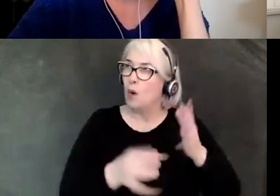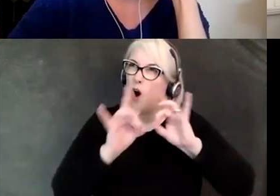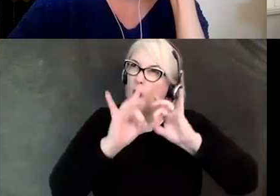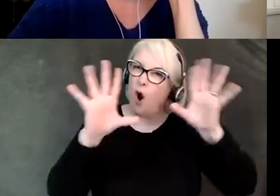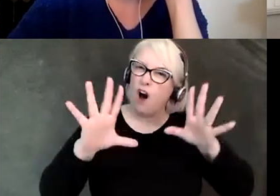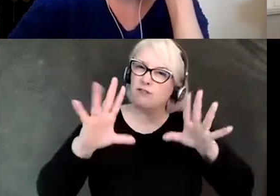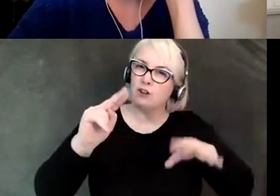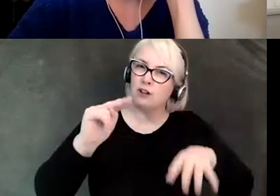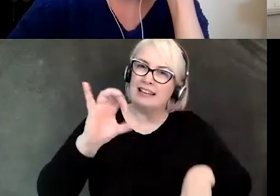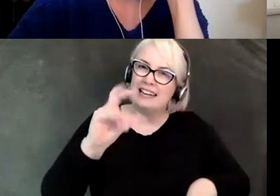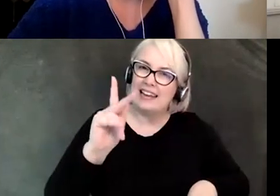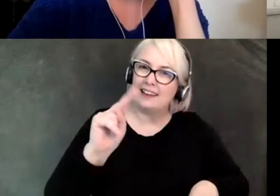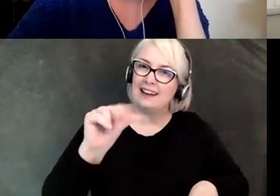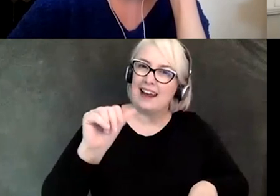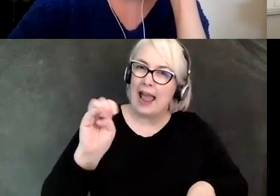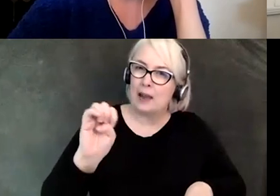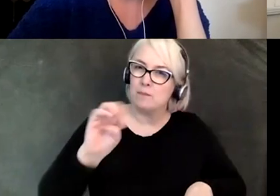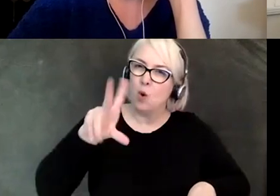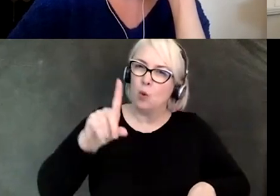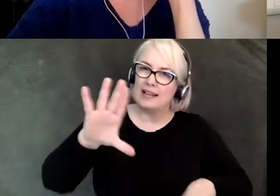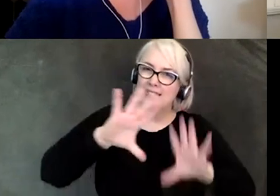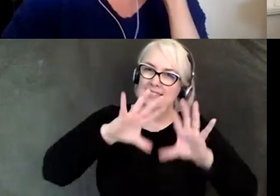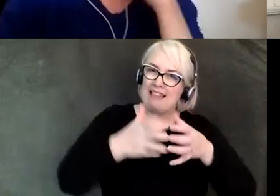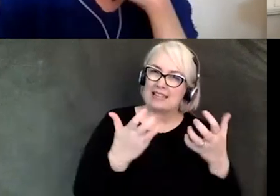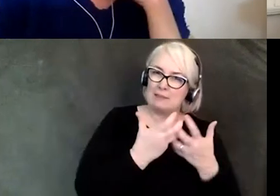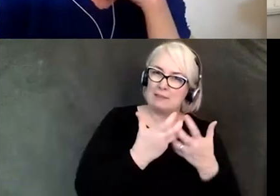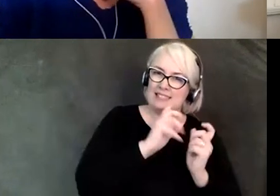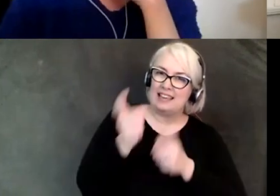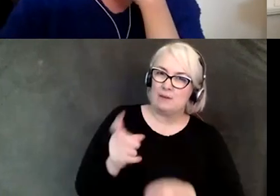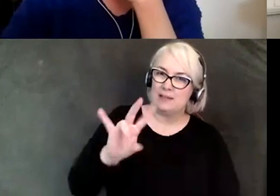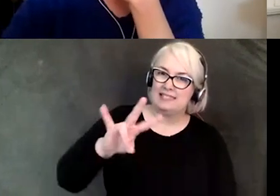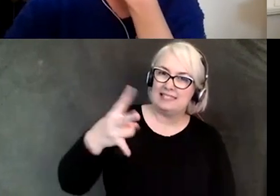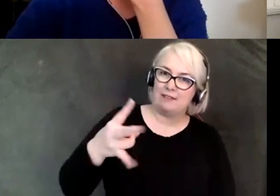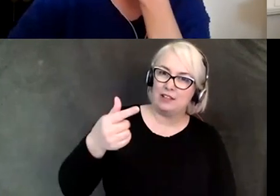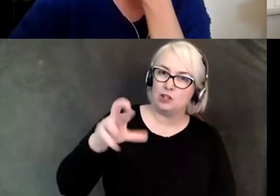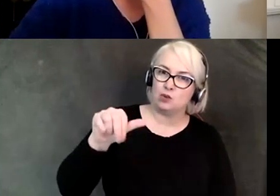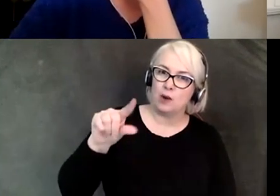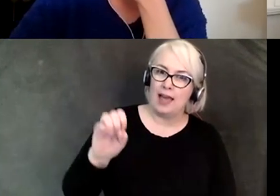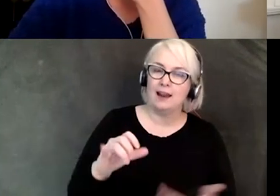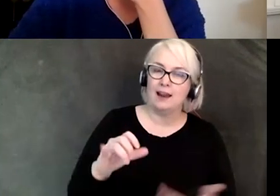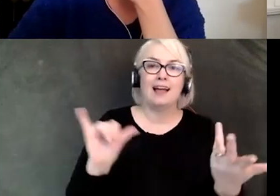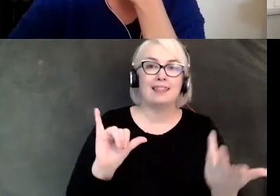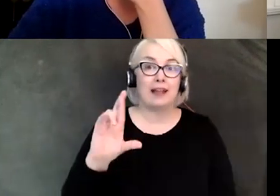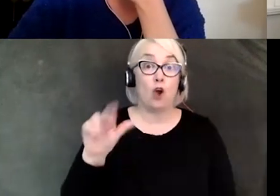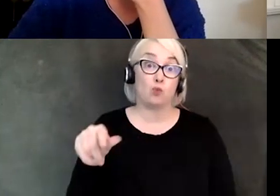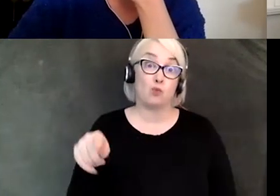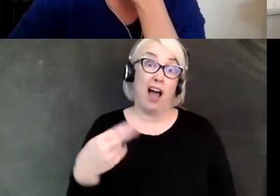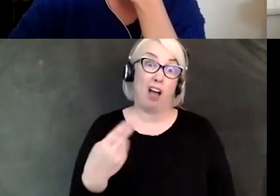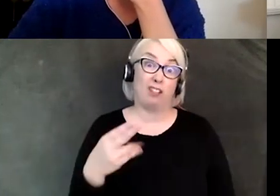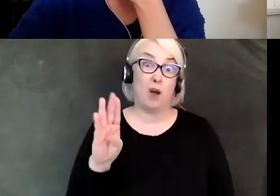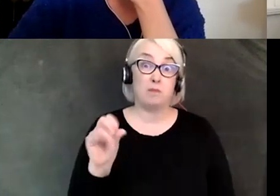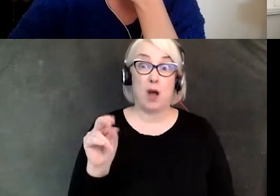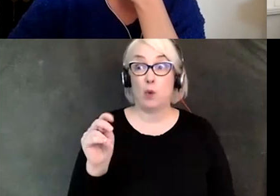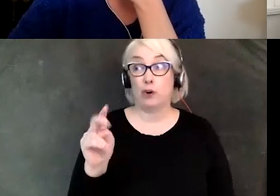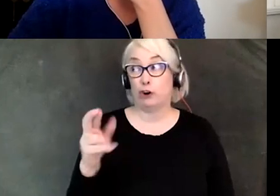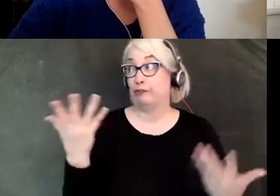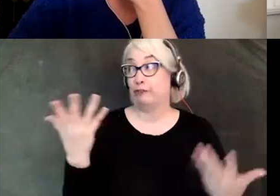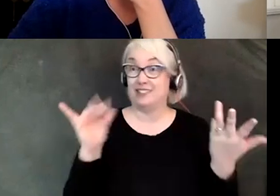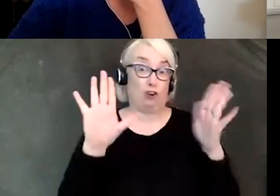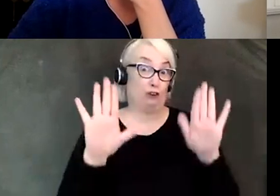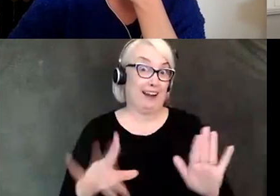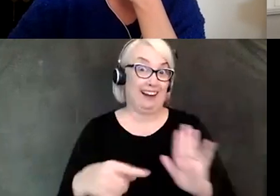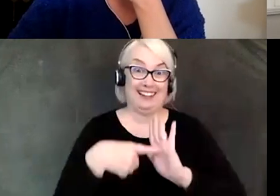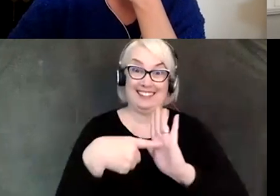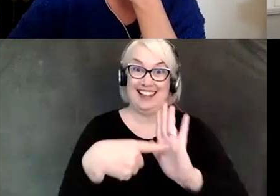grade that would torture him to this day. So it's like, you know, Ralph Boner, for example, that's a good example of, uh,